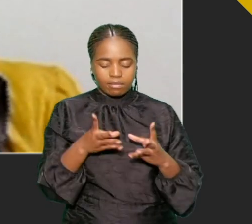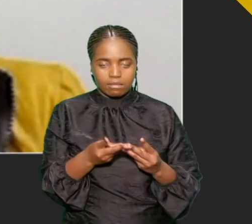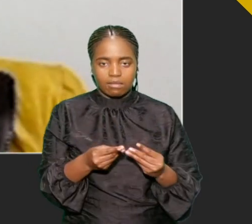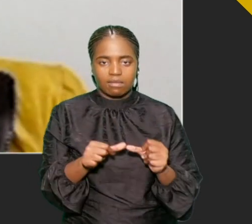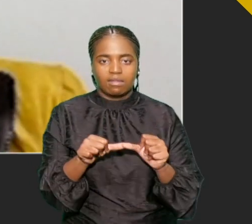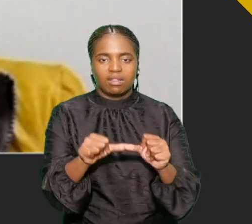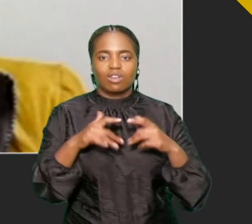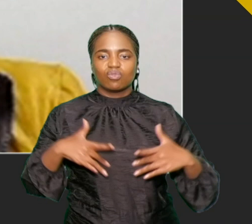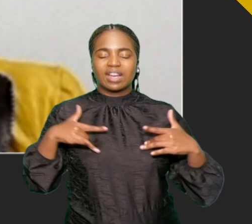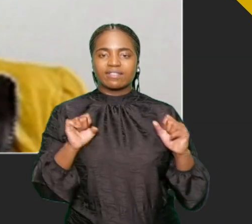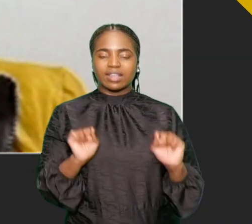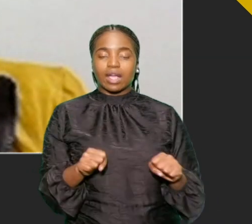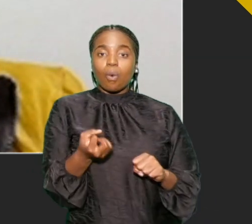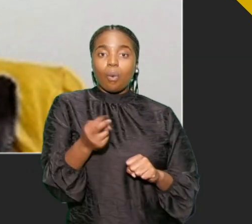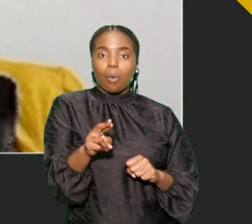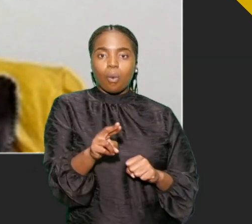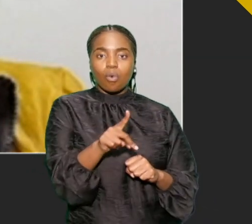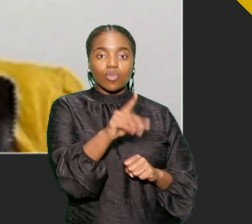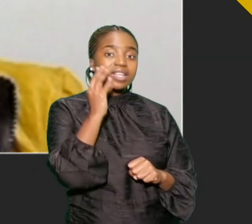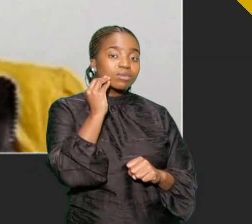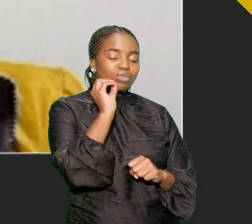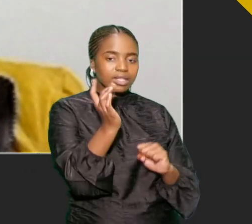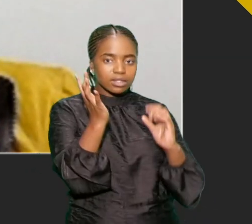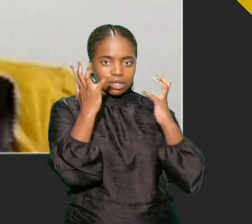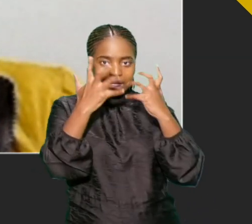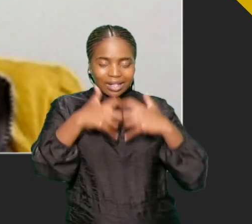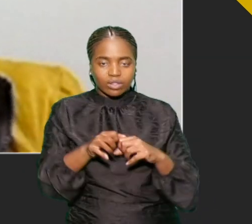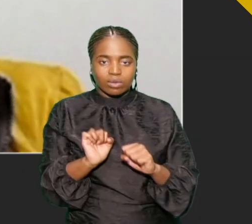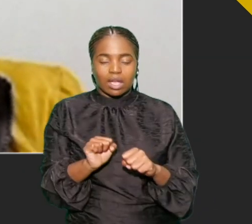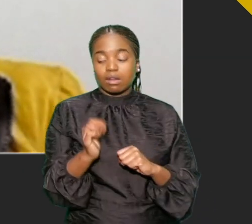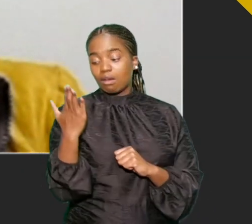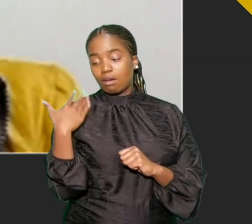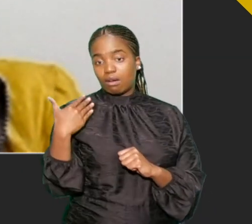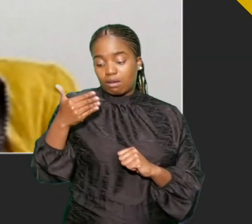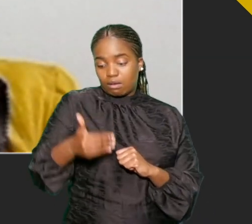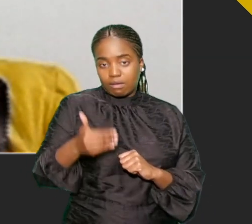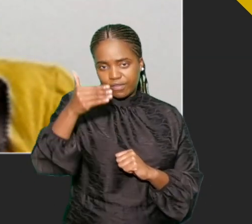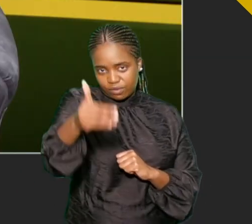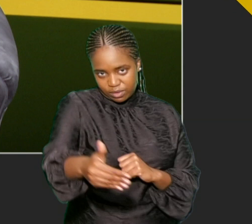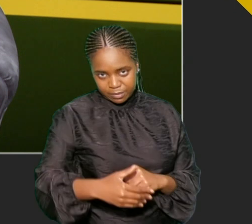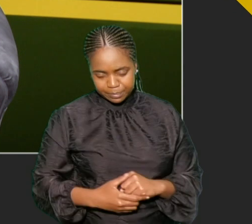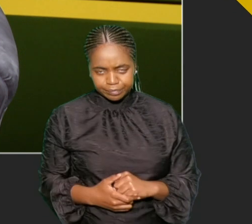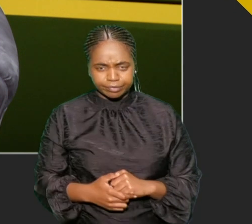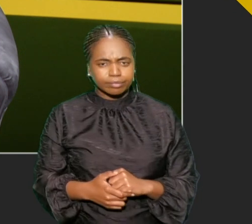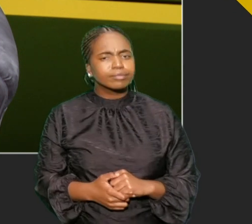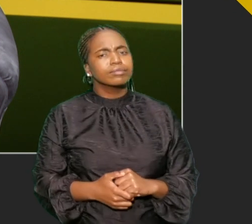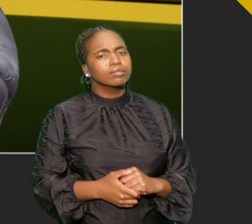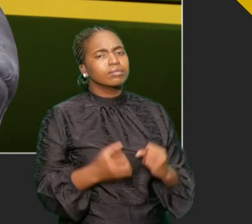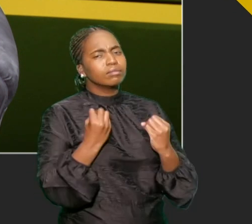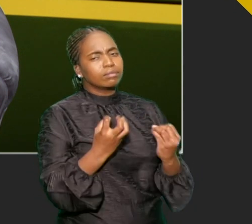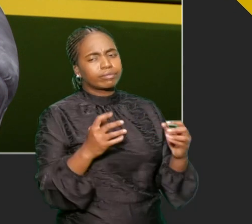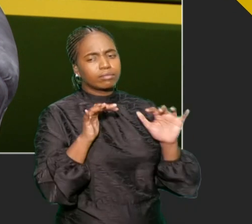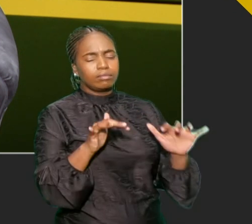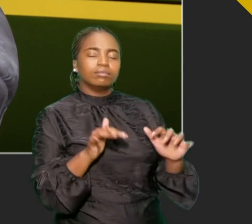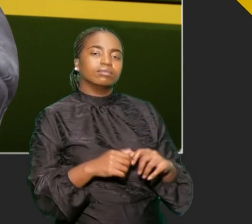kabo pelo or to integrate your experience, your past, your present, and your future. Thabang, I mean, a lot of people who go through